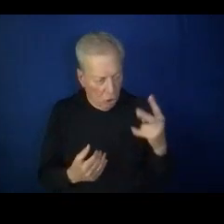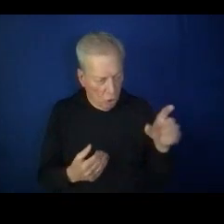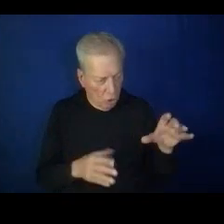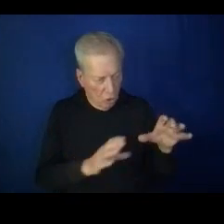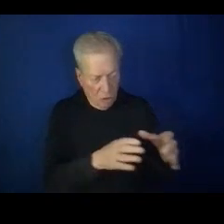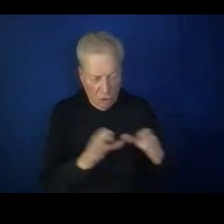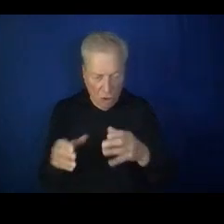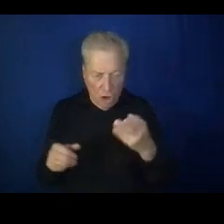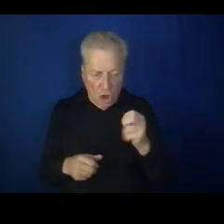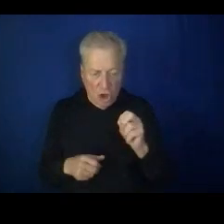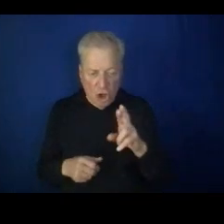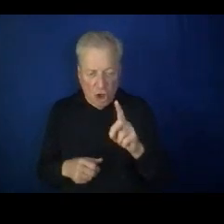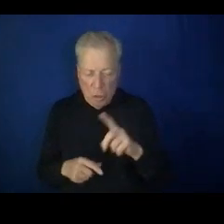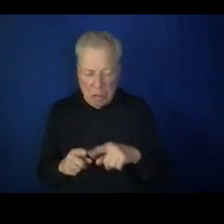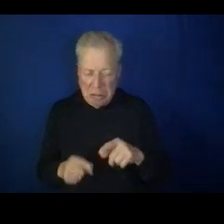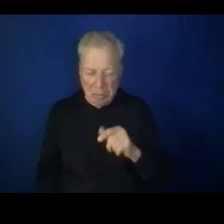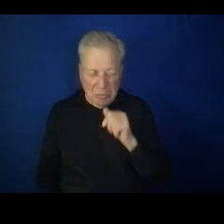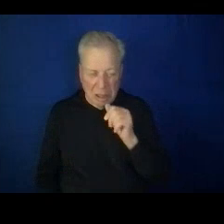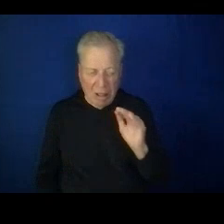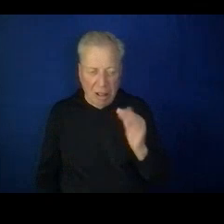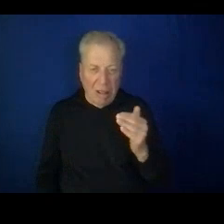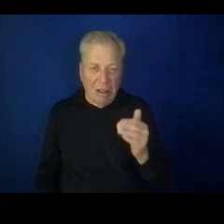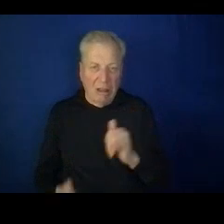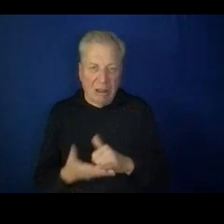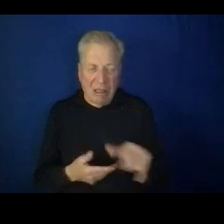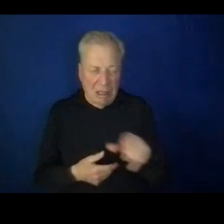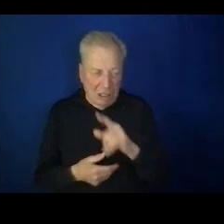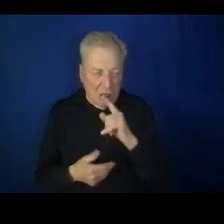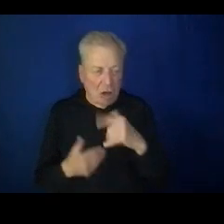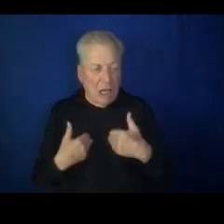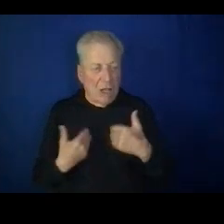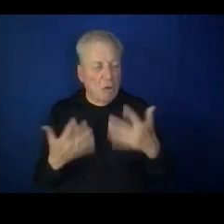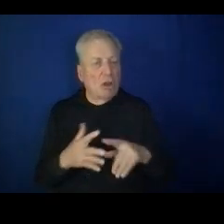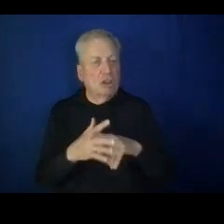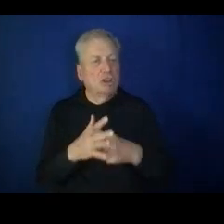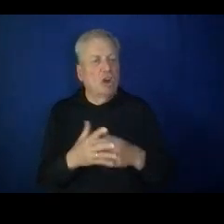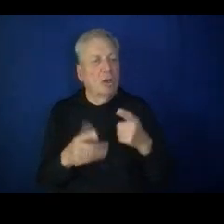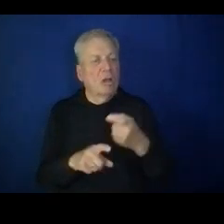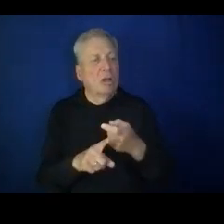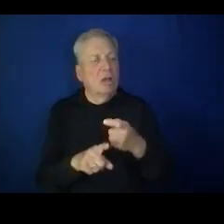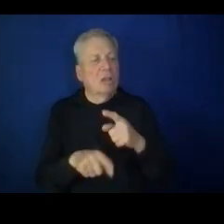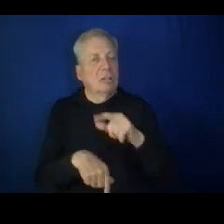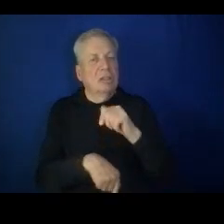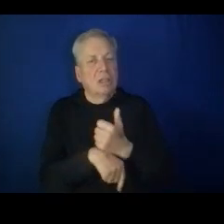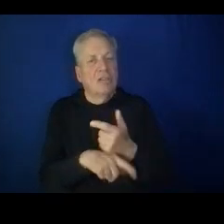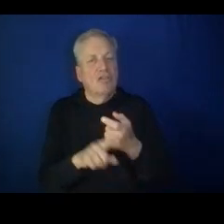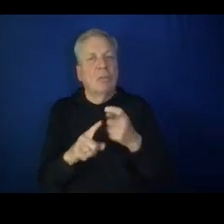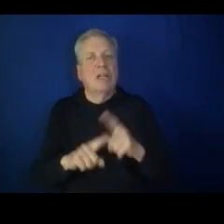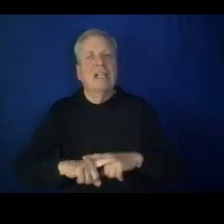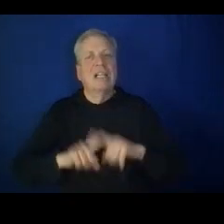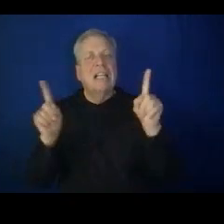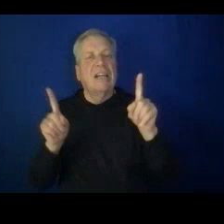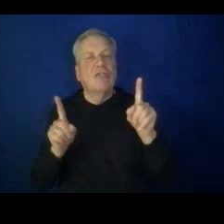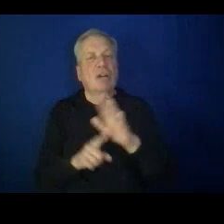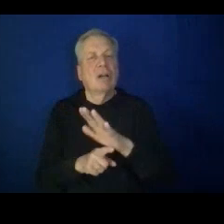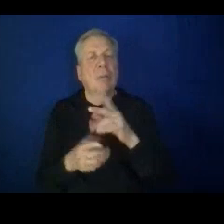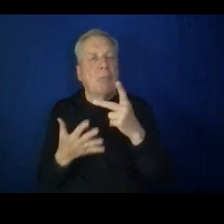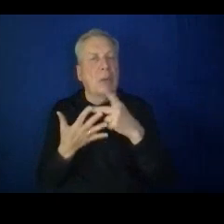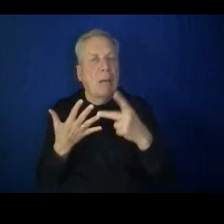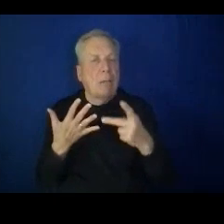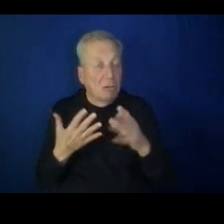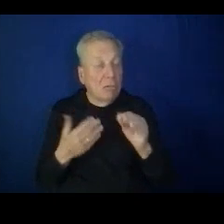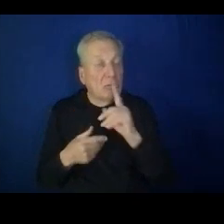very unlikely. You know, the animals were started from somewhat different source populations. And there's been a